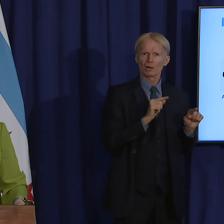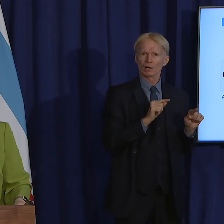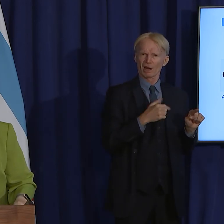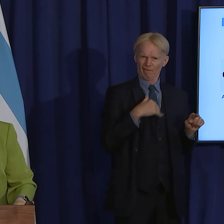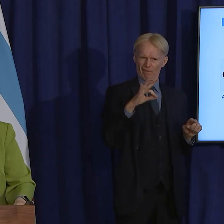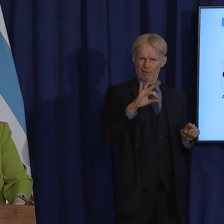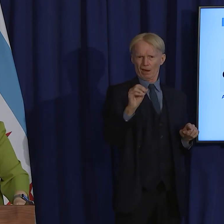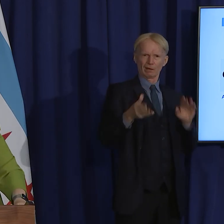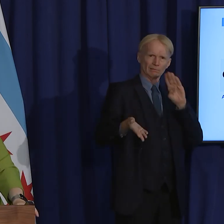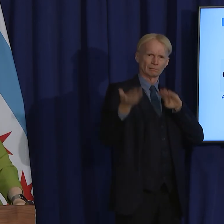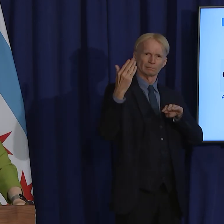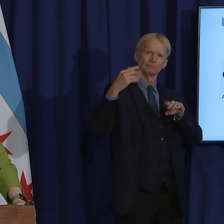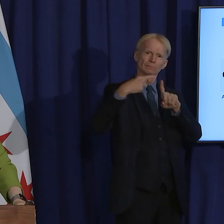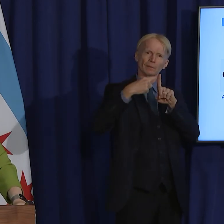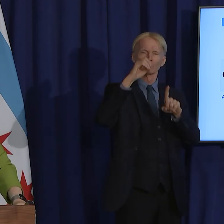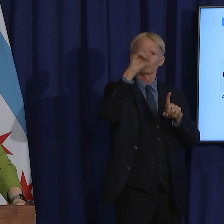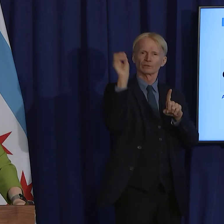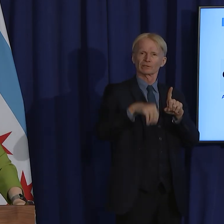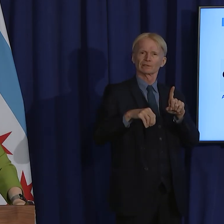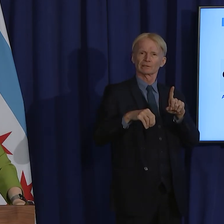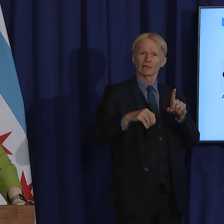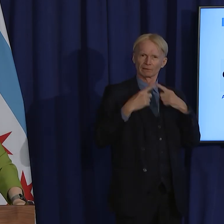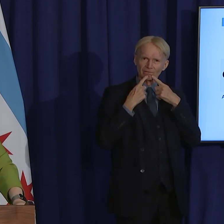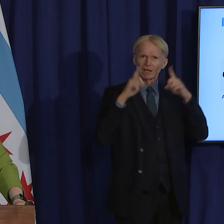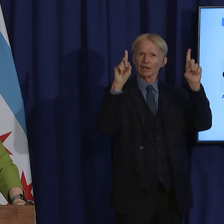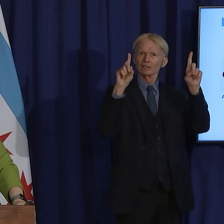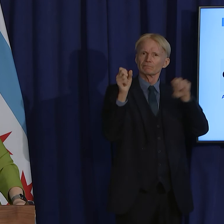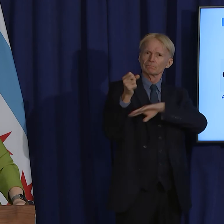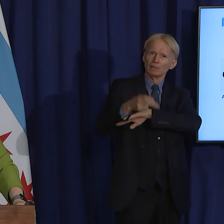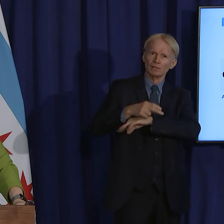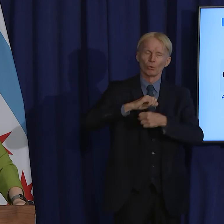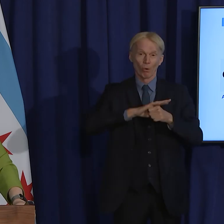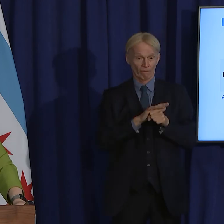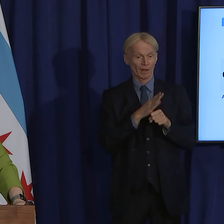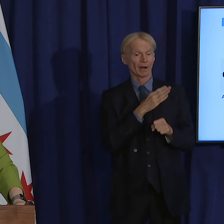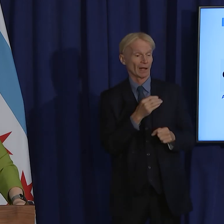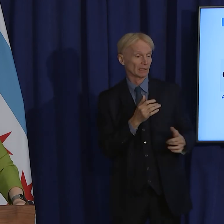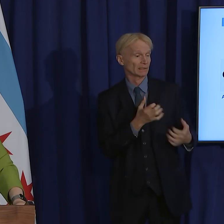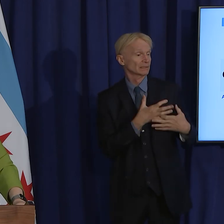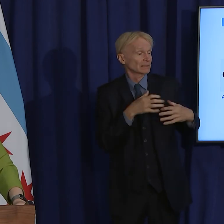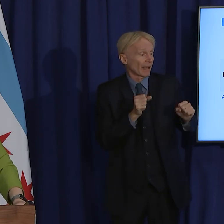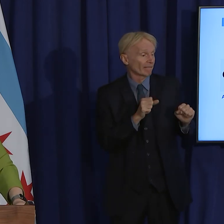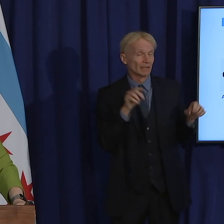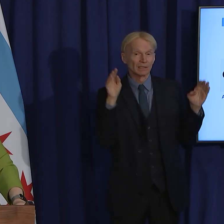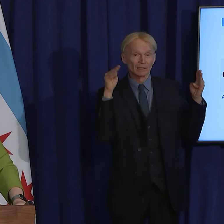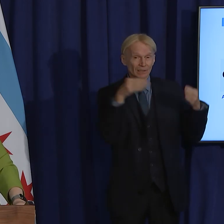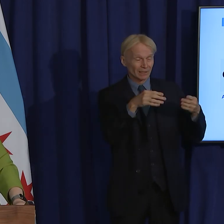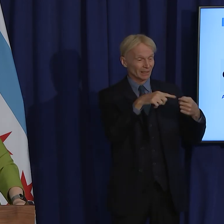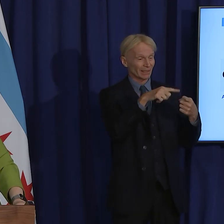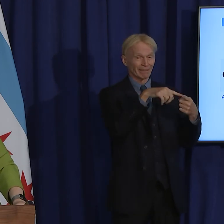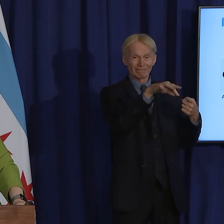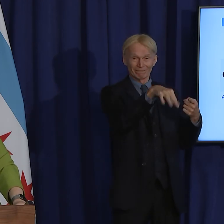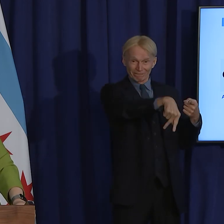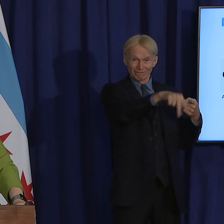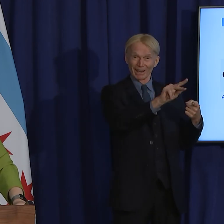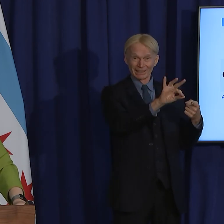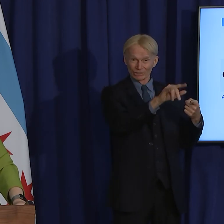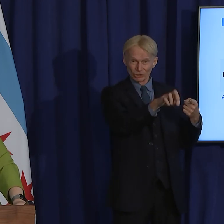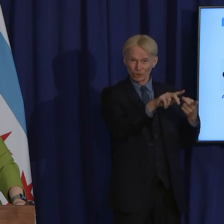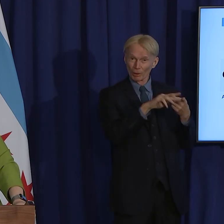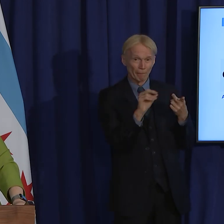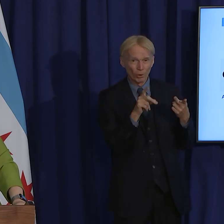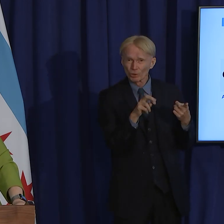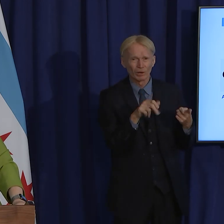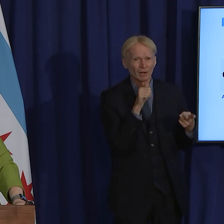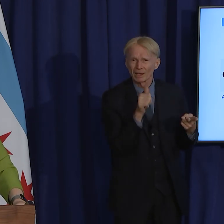of 90% type plus efficacy, and these safety concerns, again, have not been related to Pfizer and Moderna, and it uses a different process.